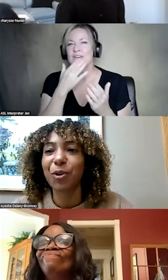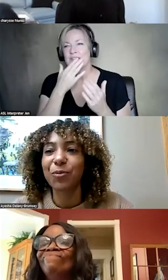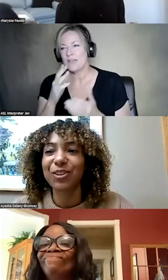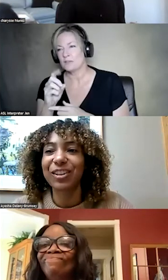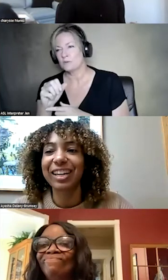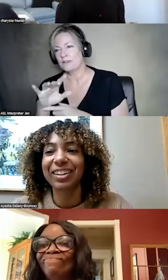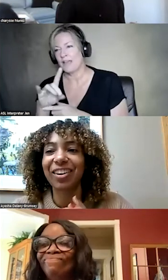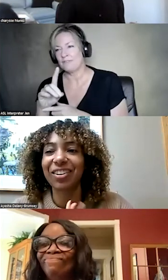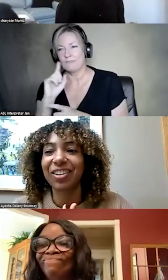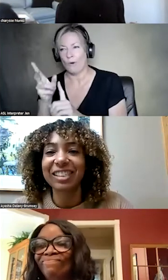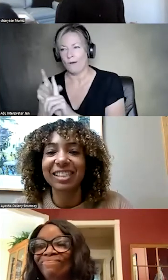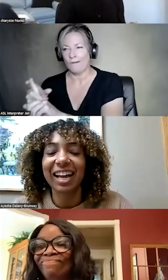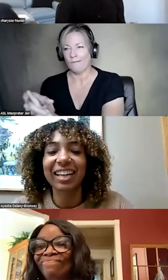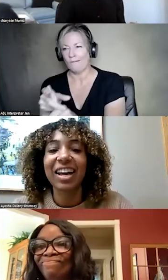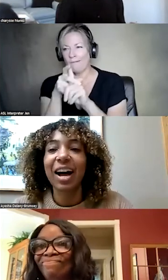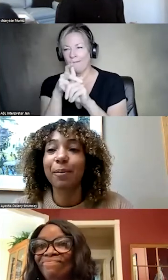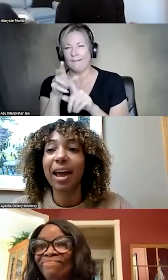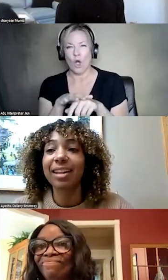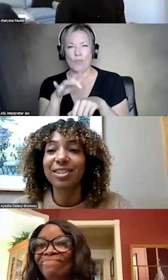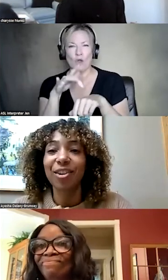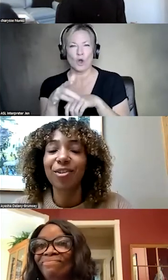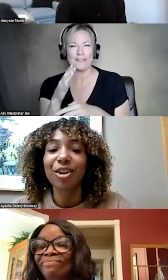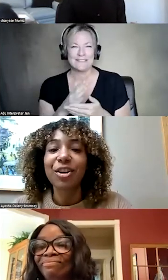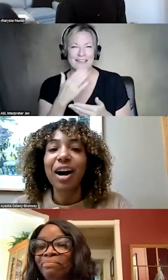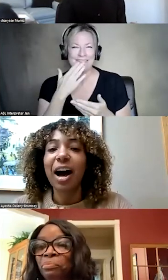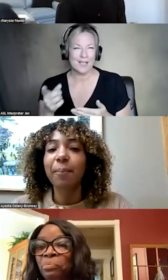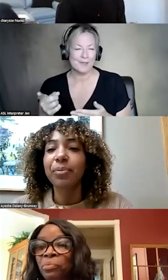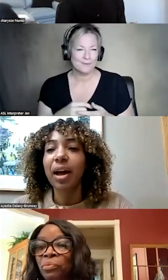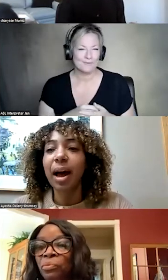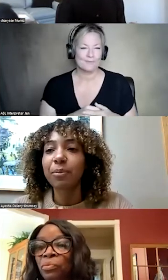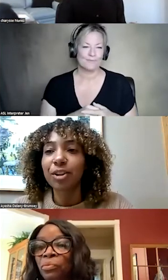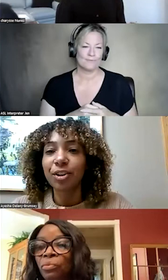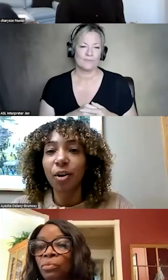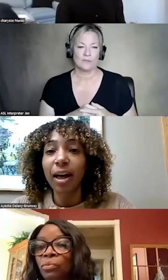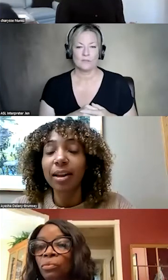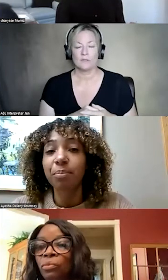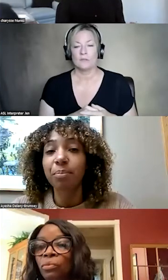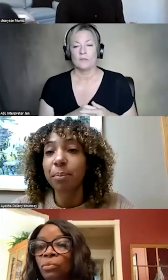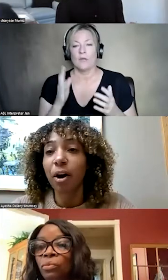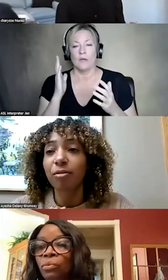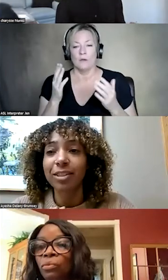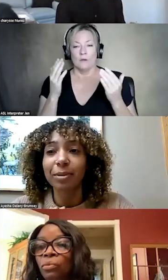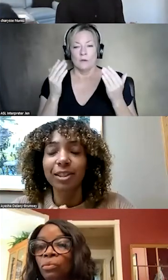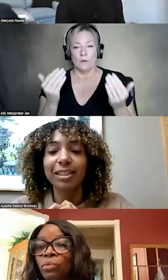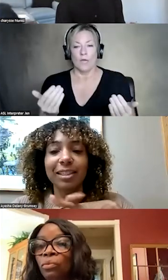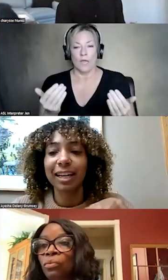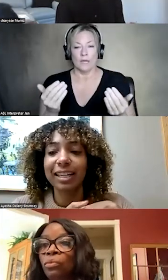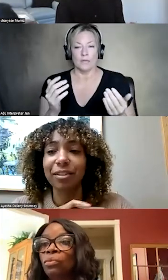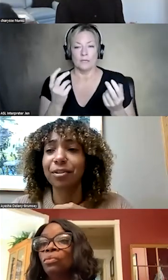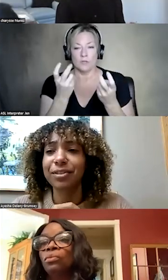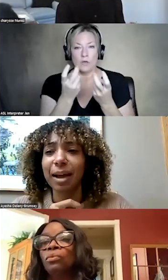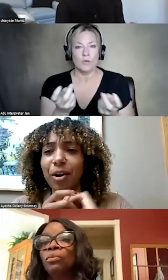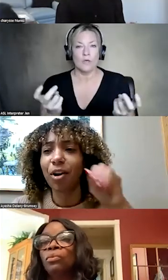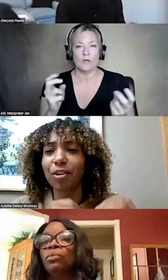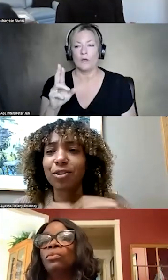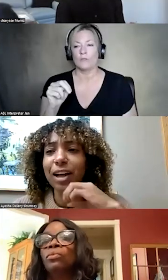for roping you in on the early side. And so I'm gonna go ahead and bring up our roundtable discussions. And like I